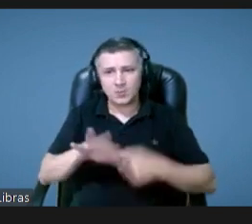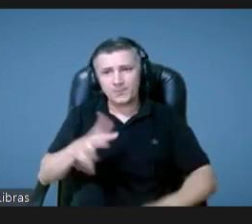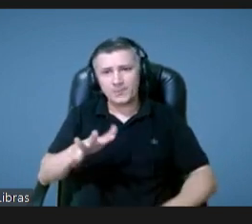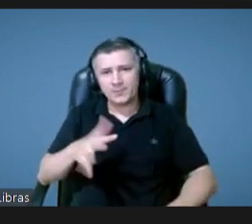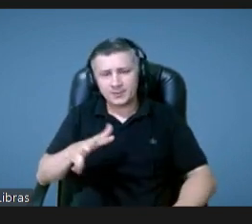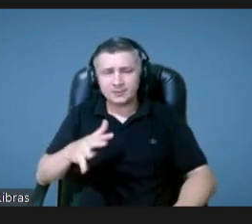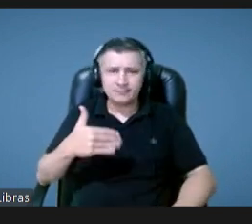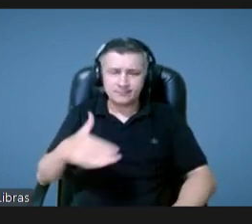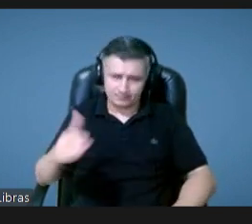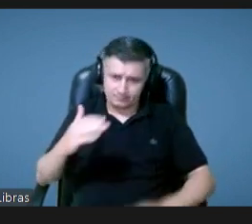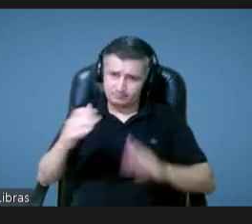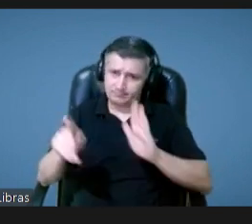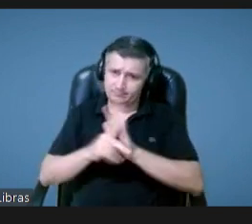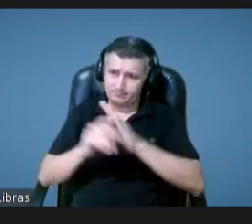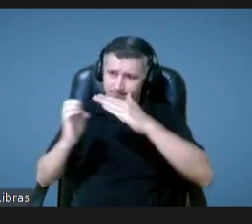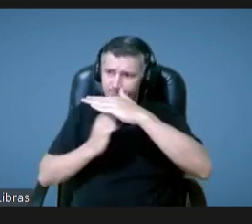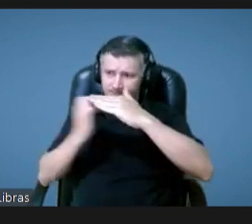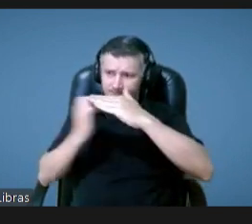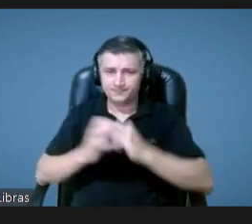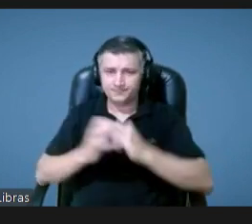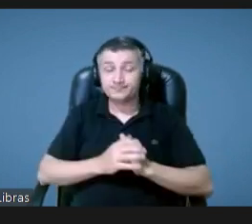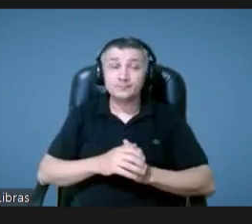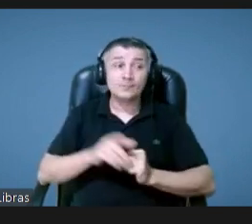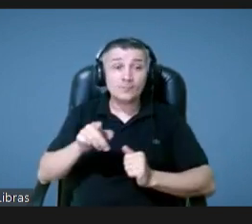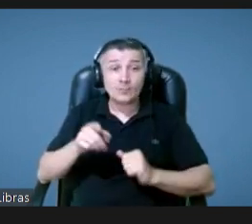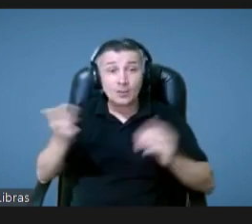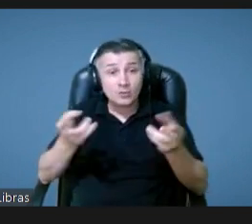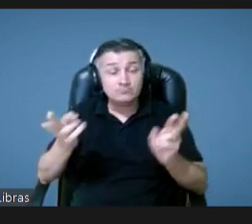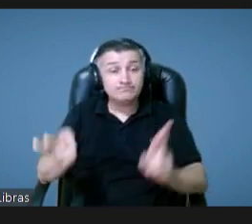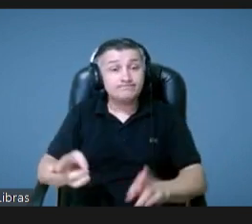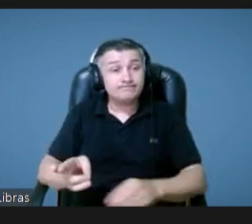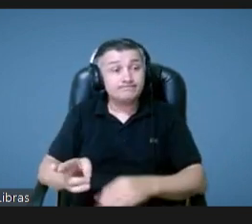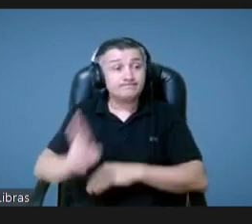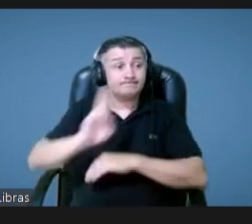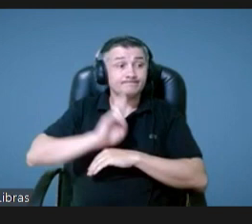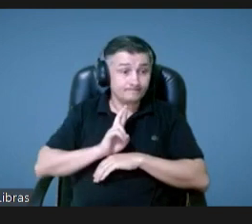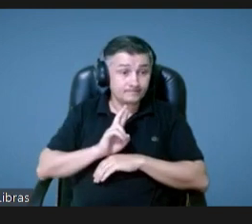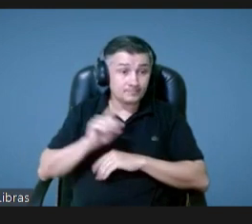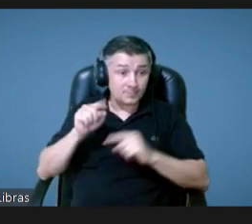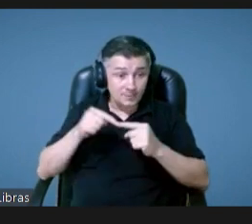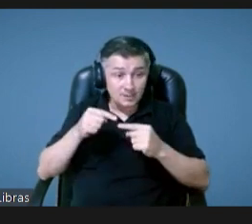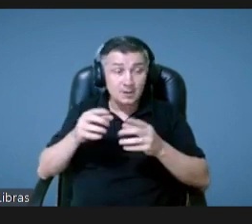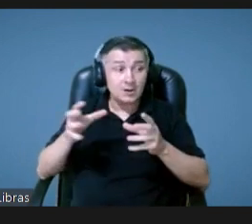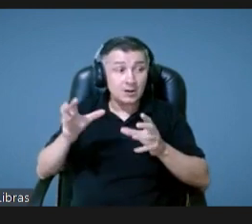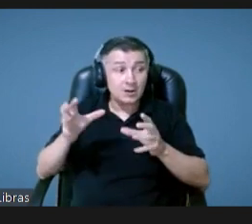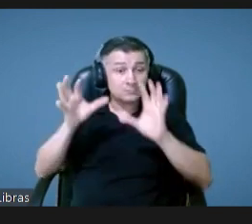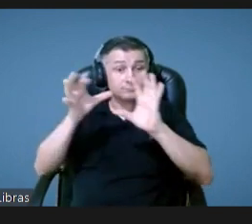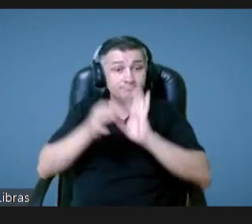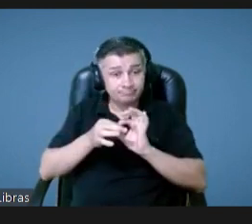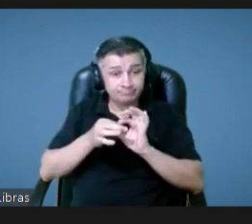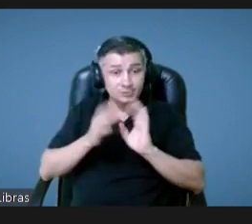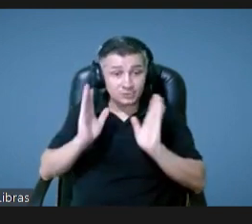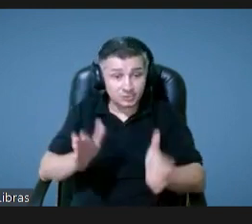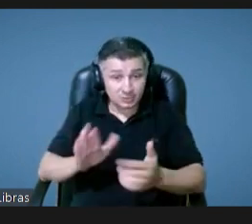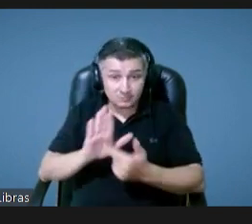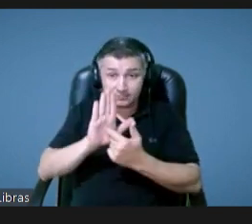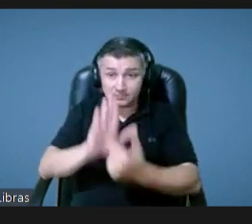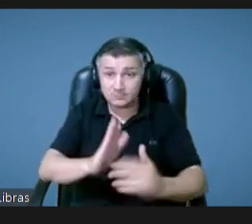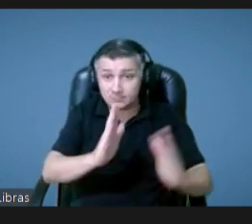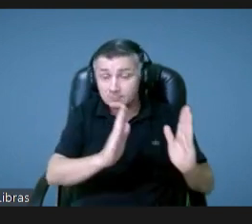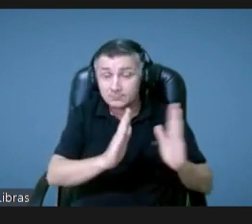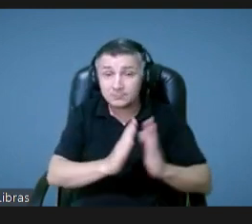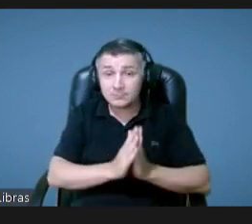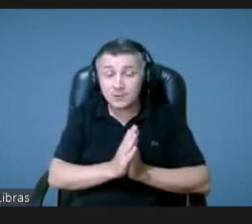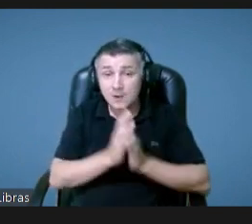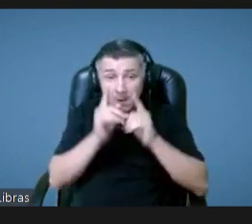leave us an operating margin for the company. In terms of results to be